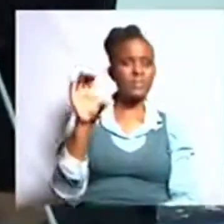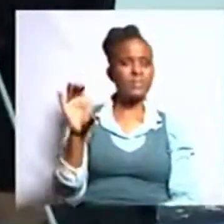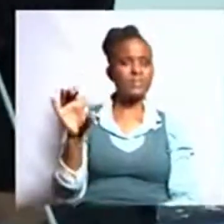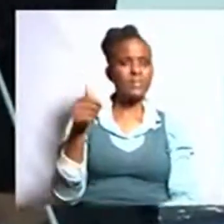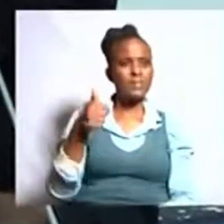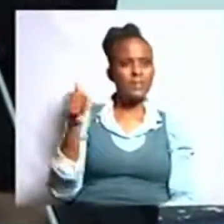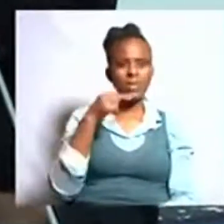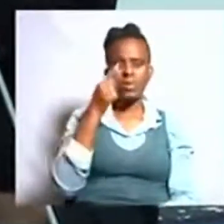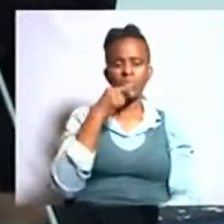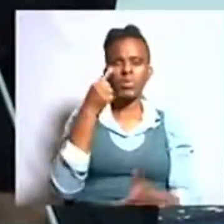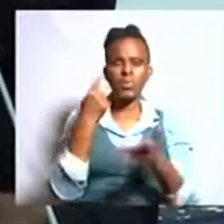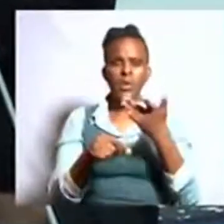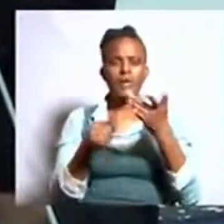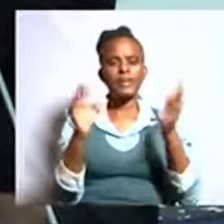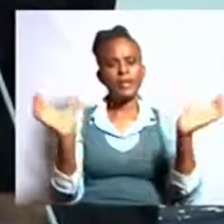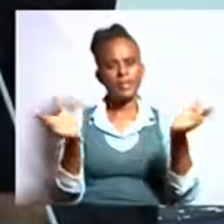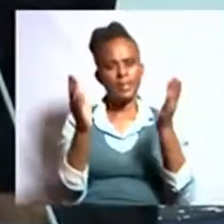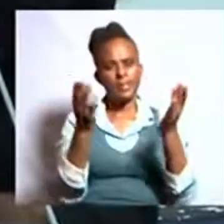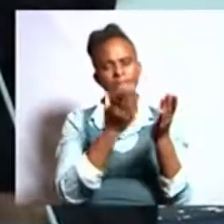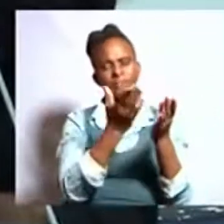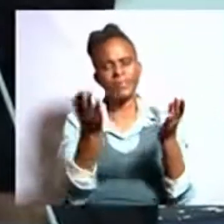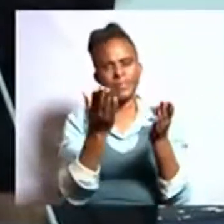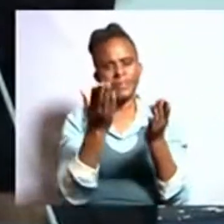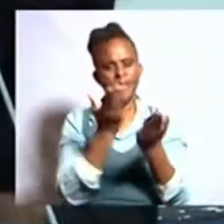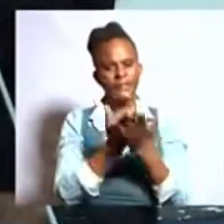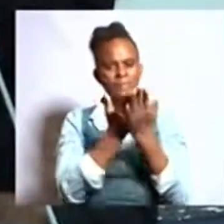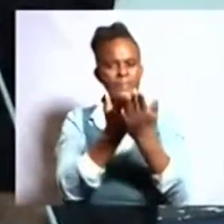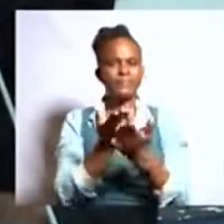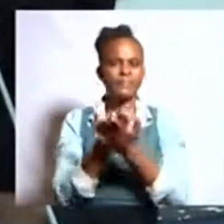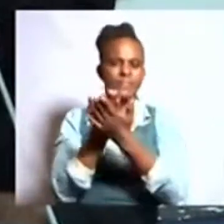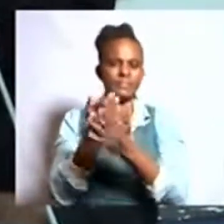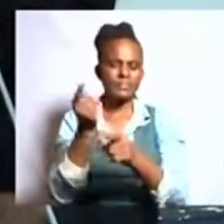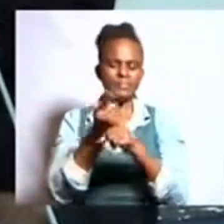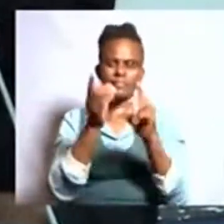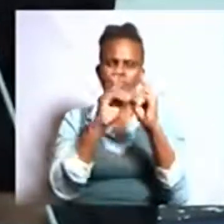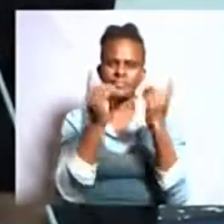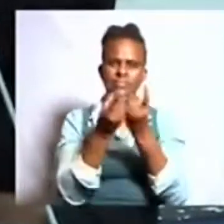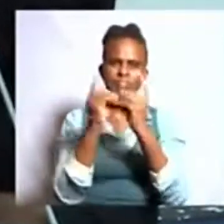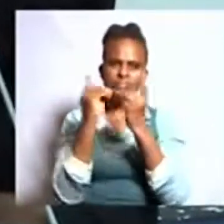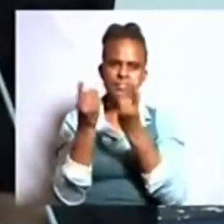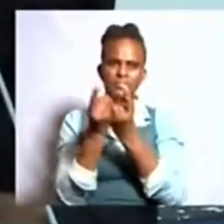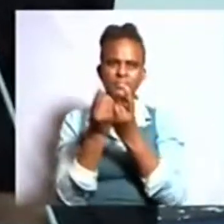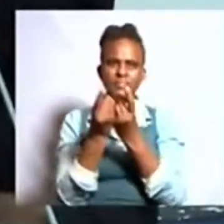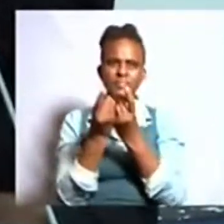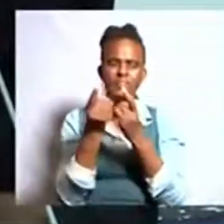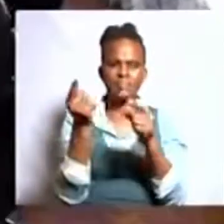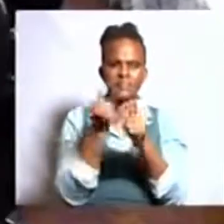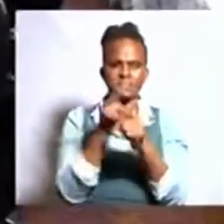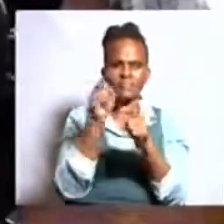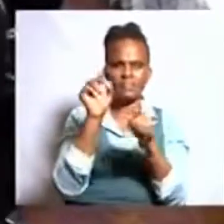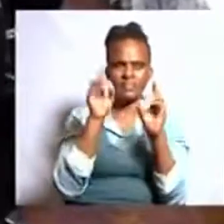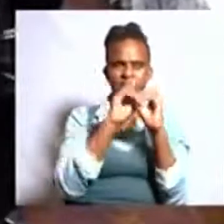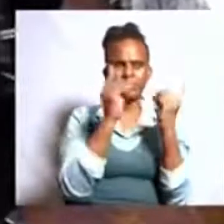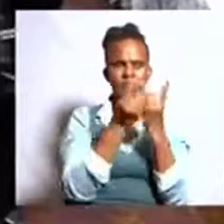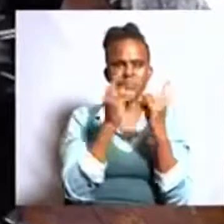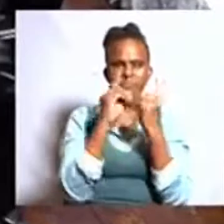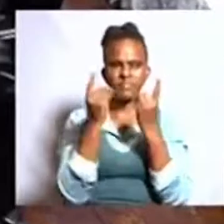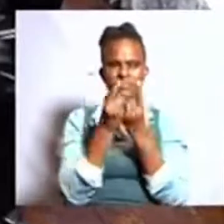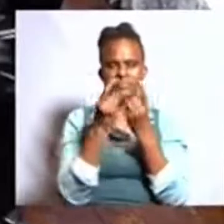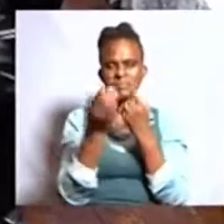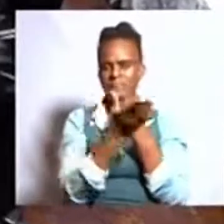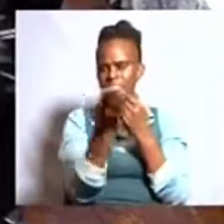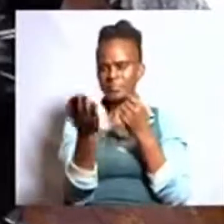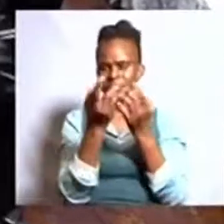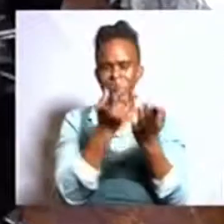ones who were appraising these. The submissions which came from the district were being appraised from the district. From there, they